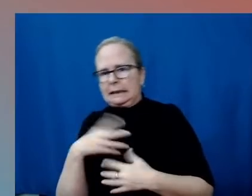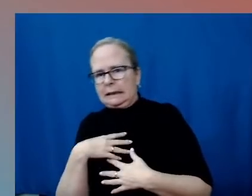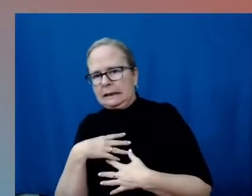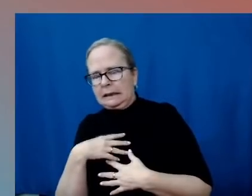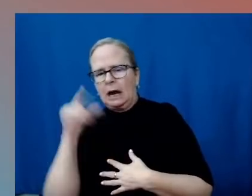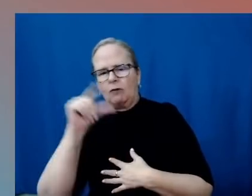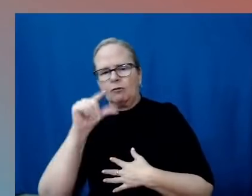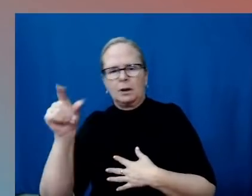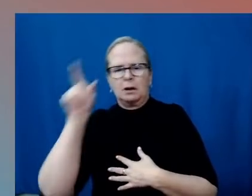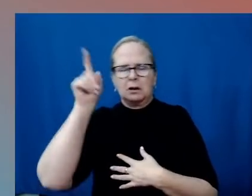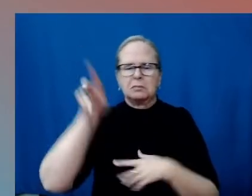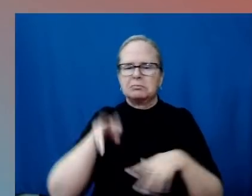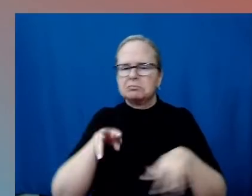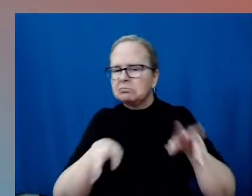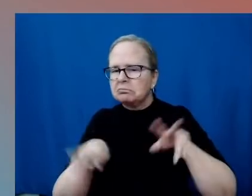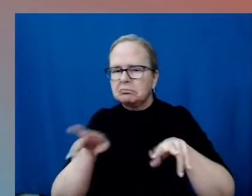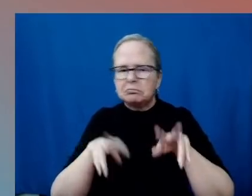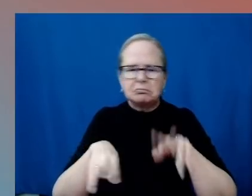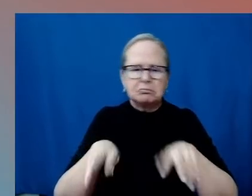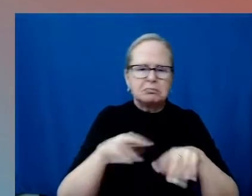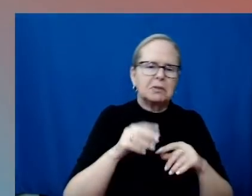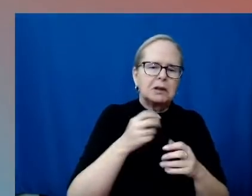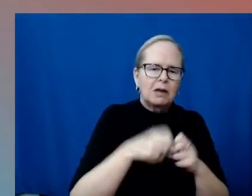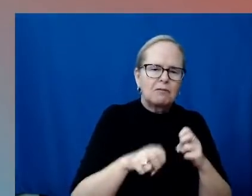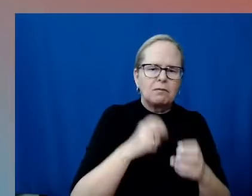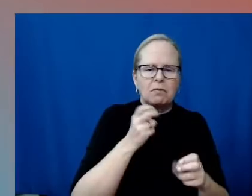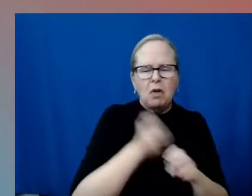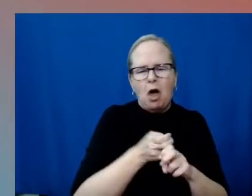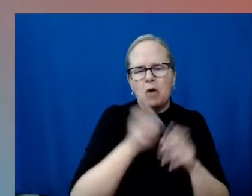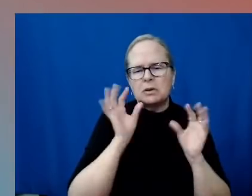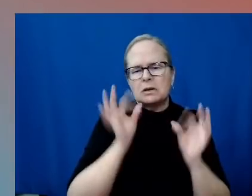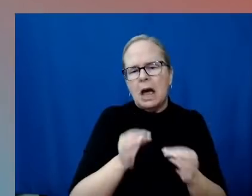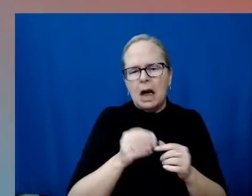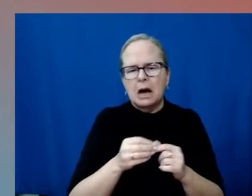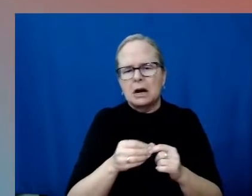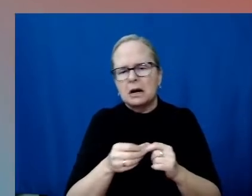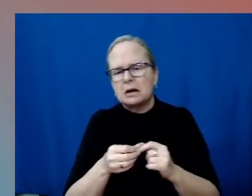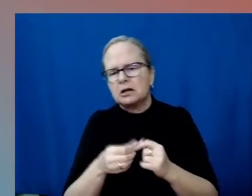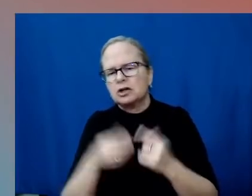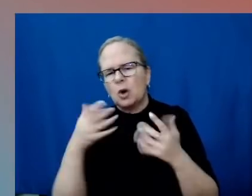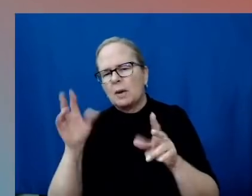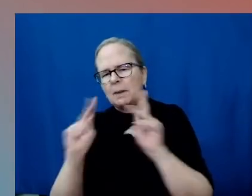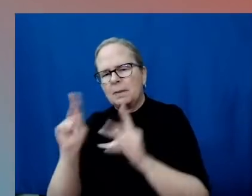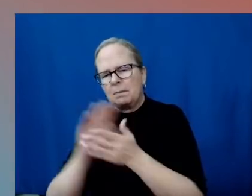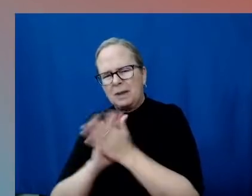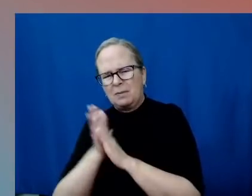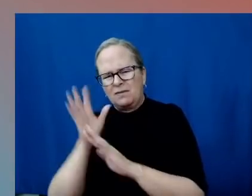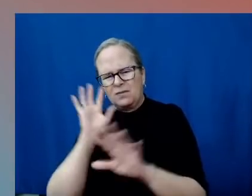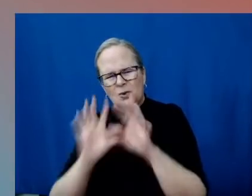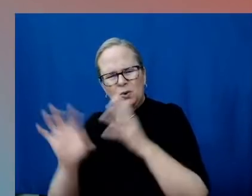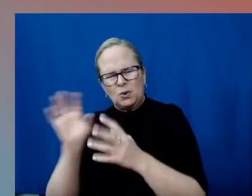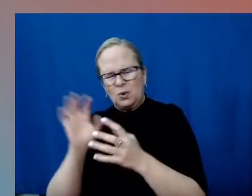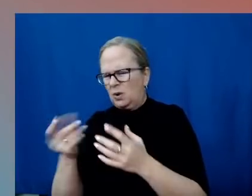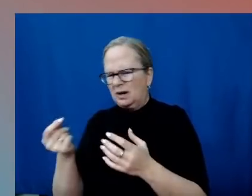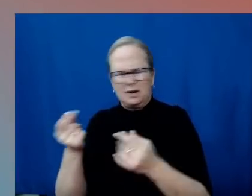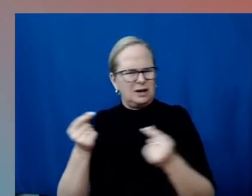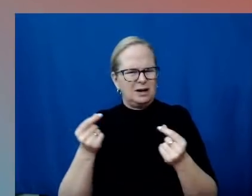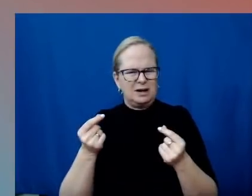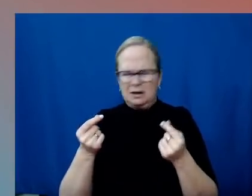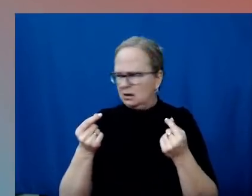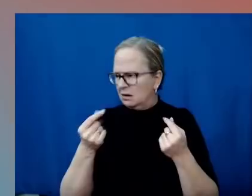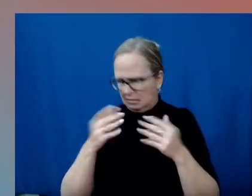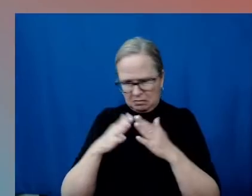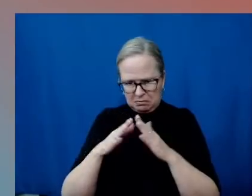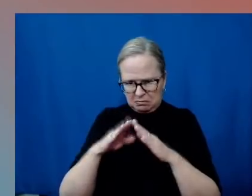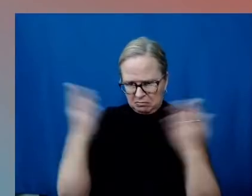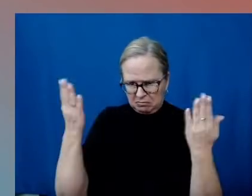and the government's looking at some of these harsh and rash decisions. I don't want people to be confused and think that there's debate that the